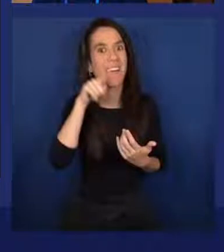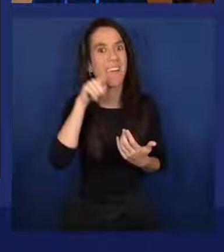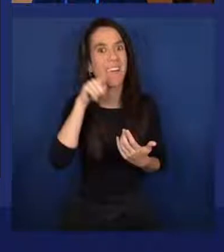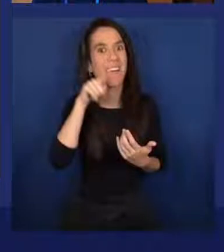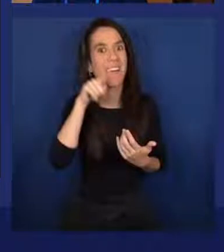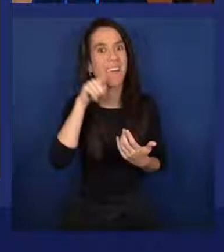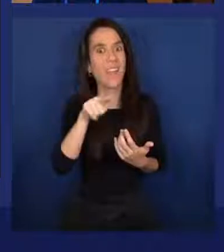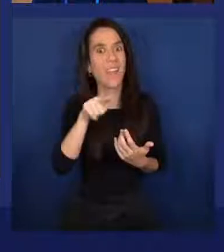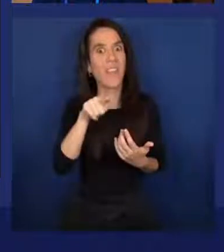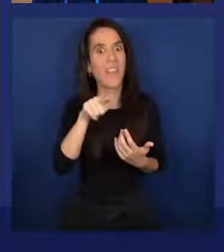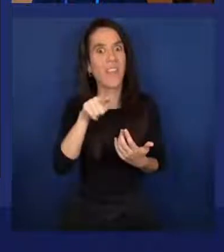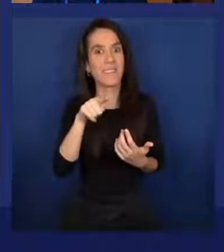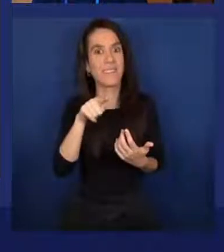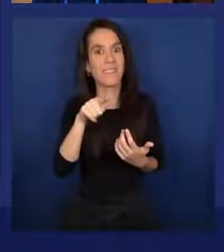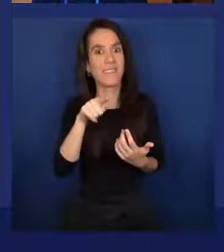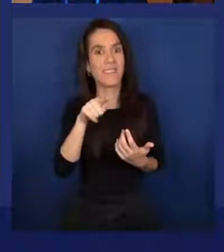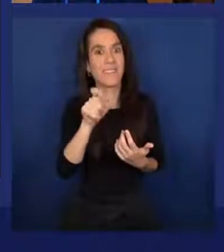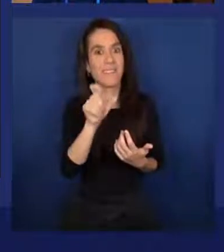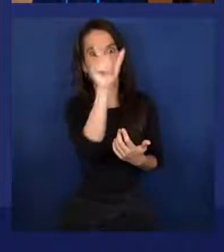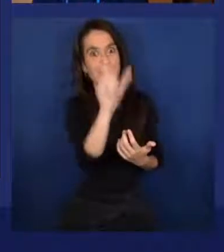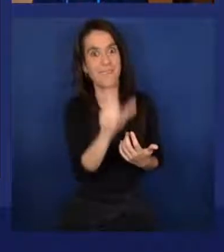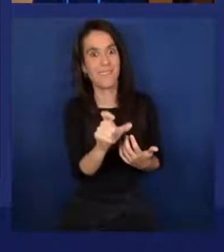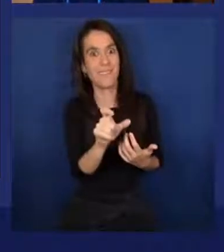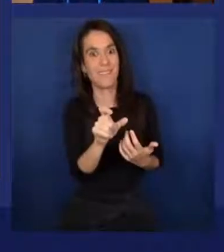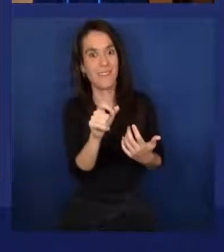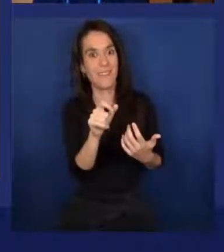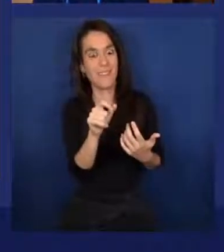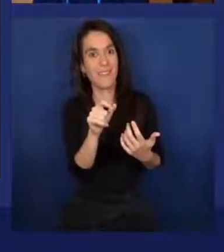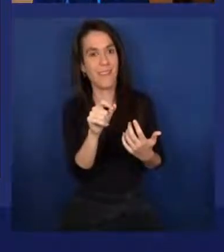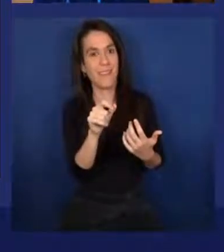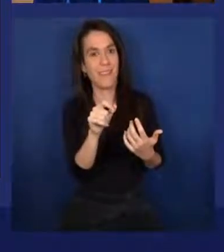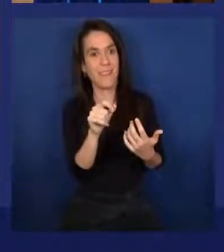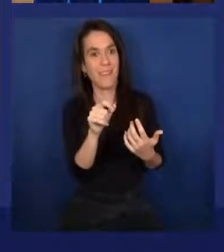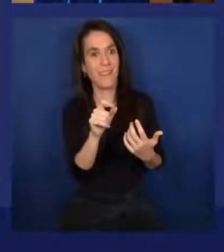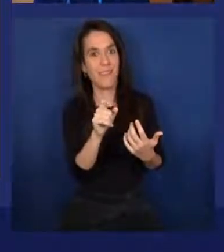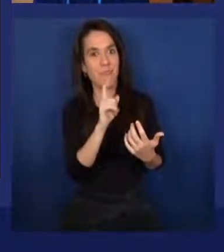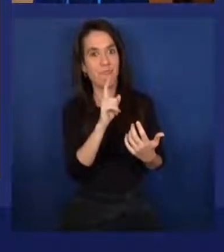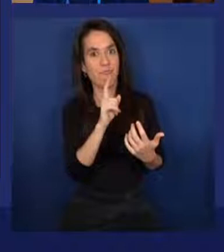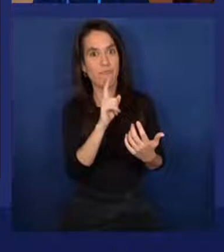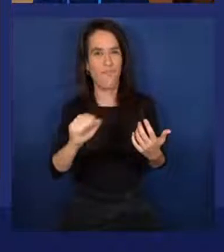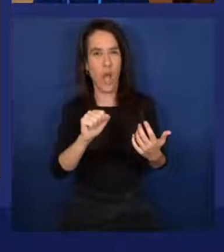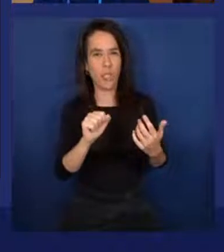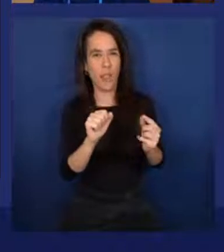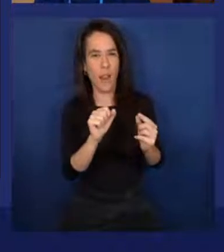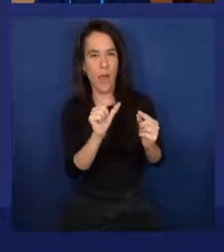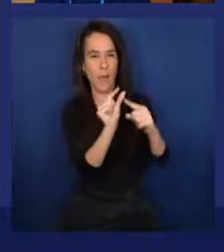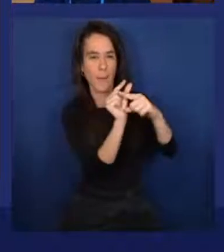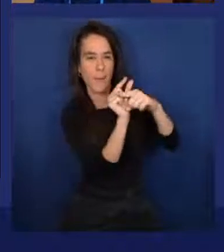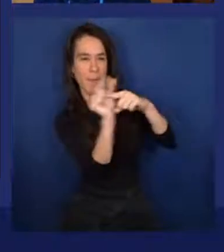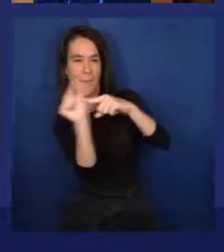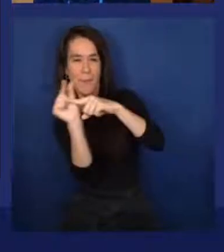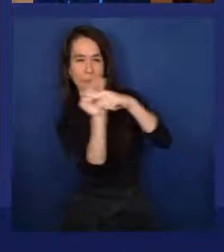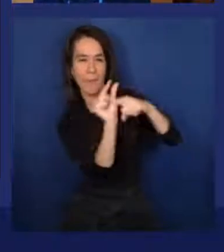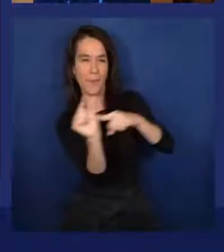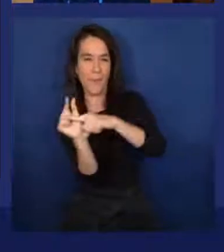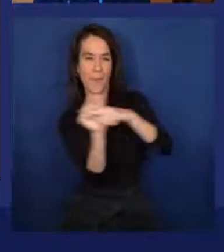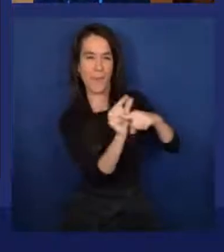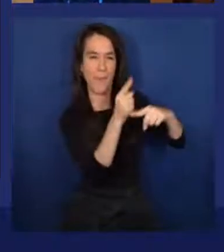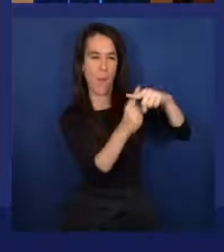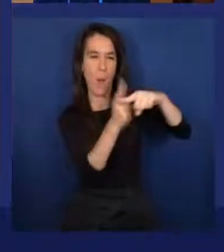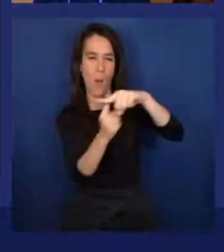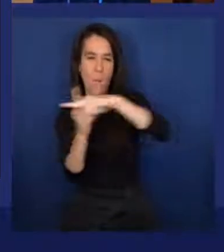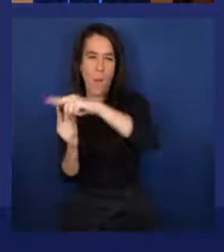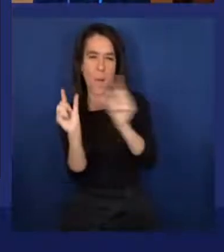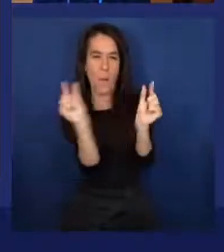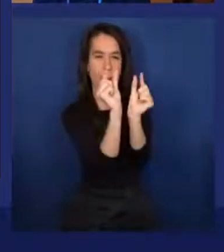an account, and then literally just go through the clicking that you did. Have you used this for anything other than Bart Simpson, or have you seen